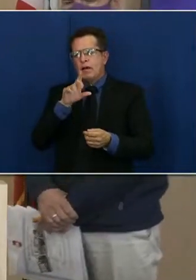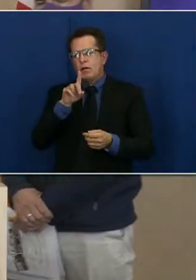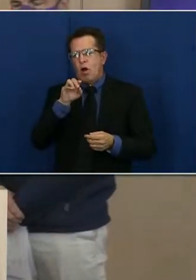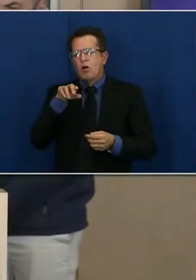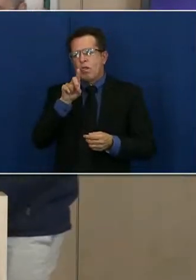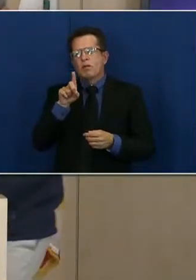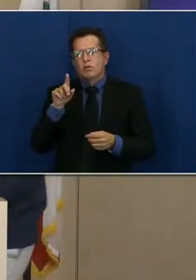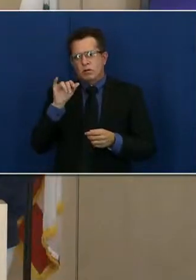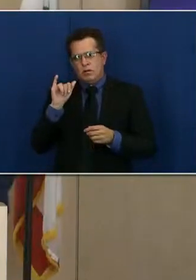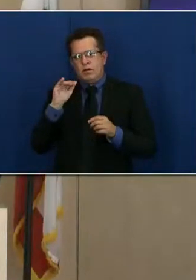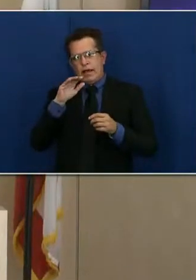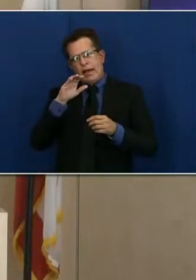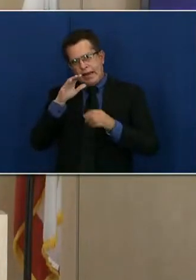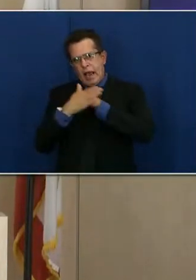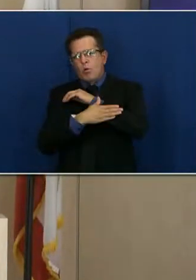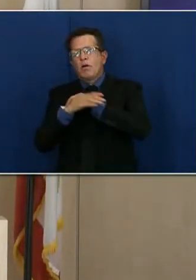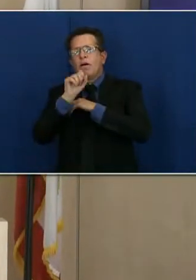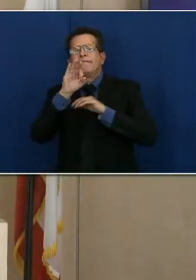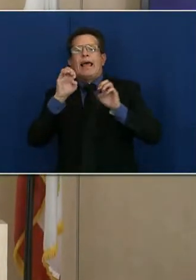information.